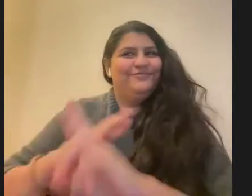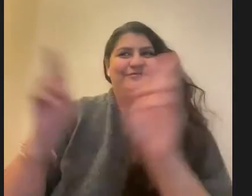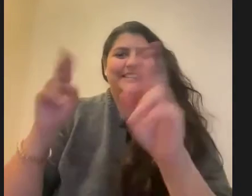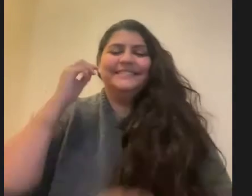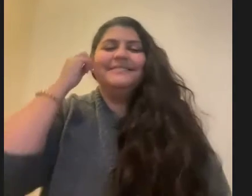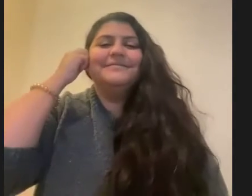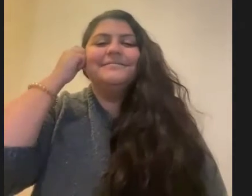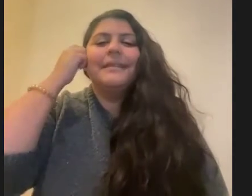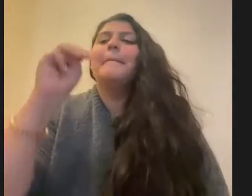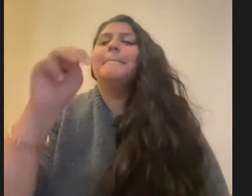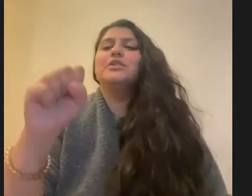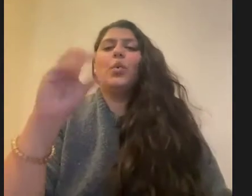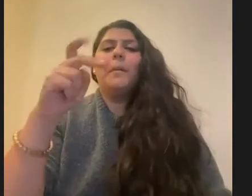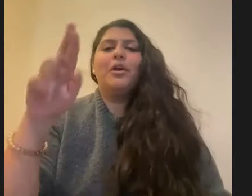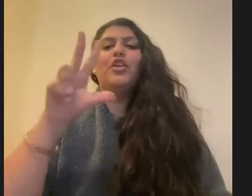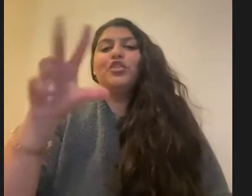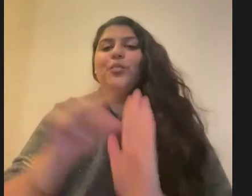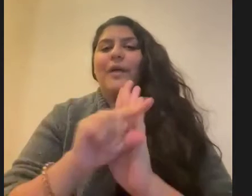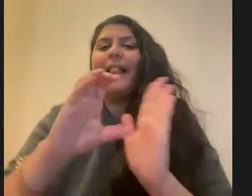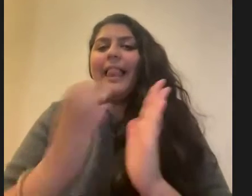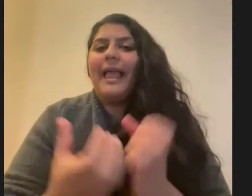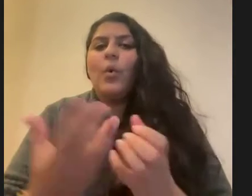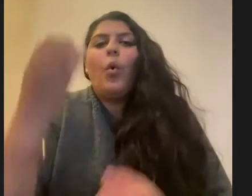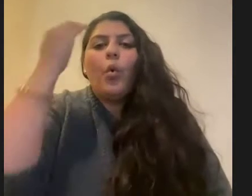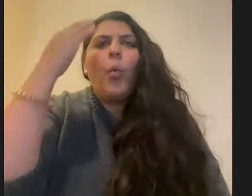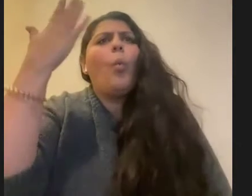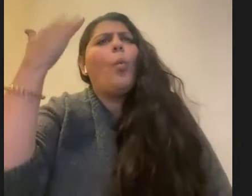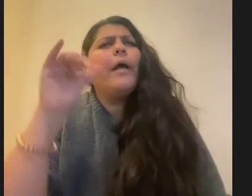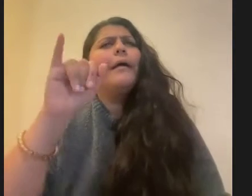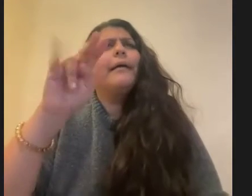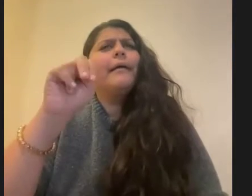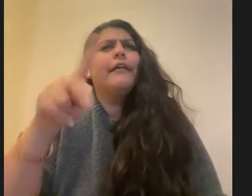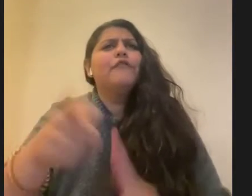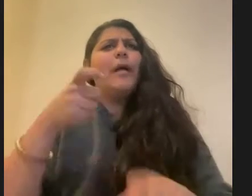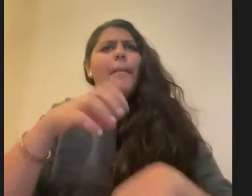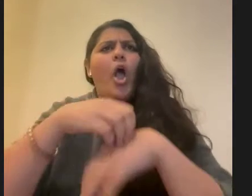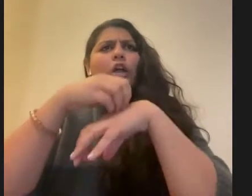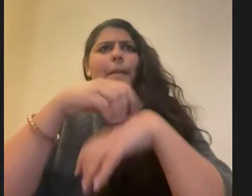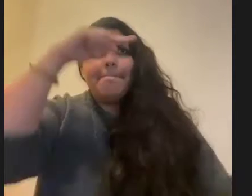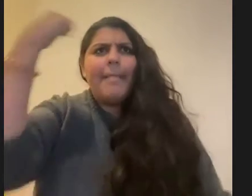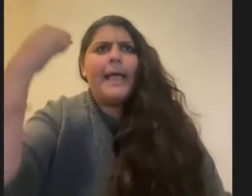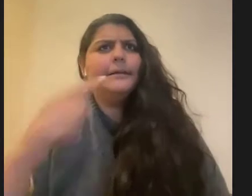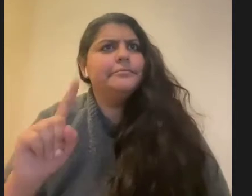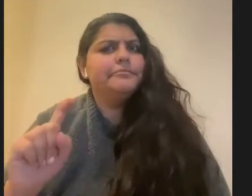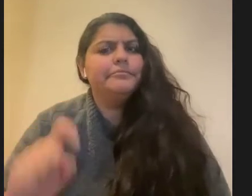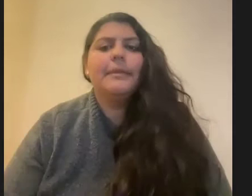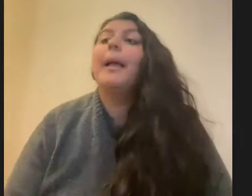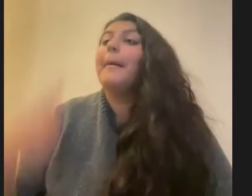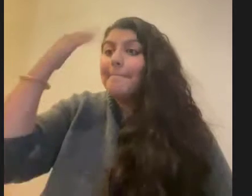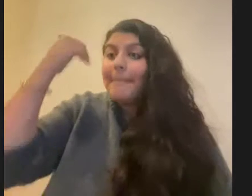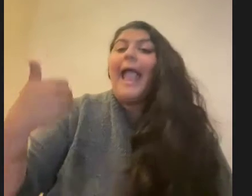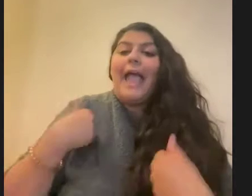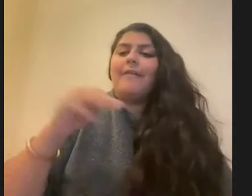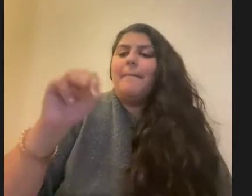Mrs. Cooper's third grade class would like to know, why is the ink from an octopus black? Because it contains